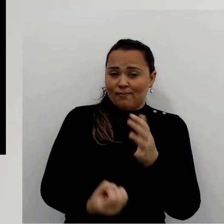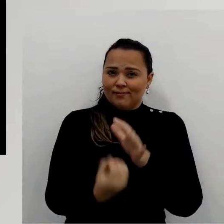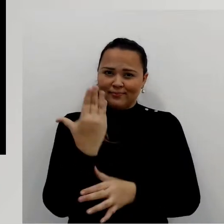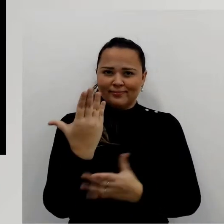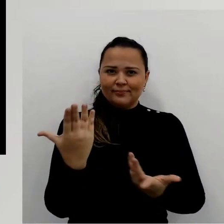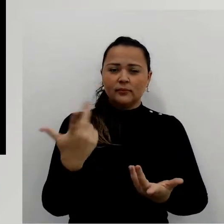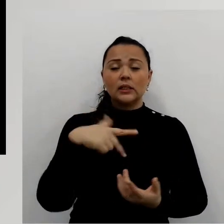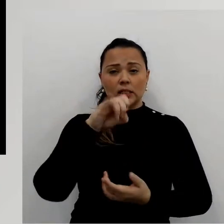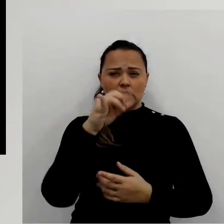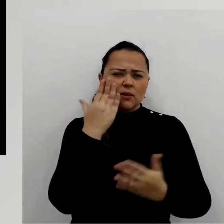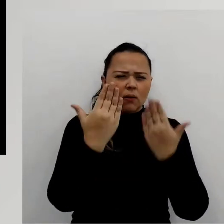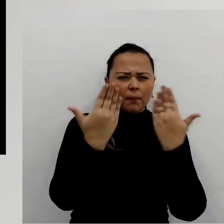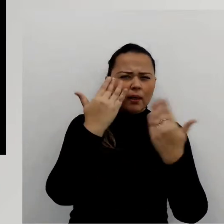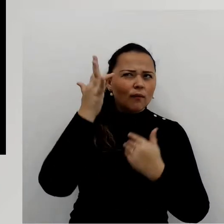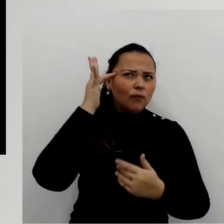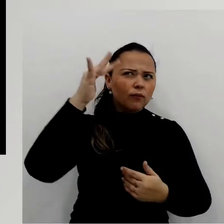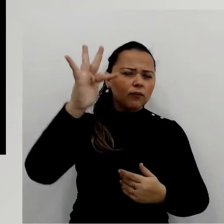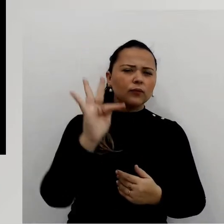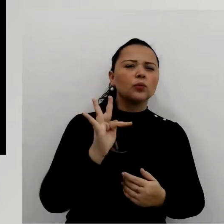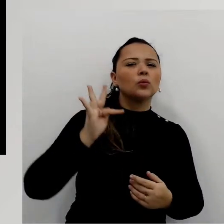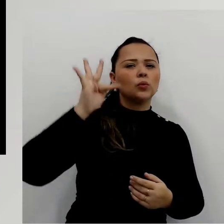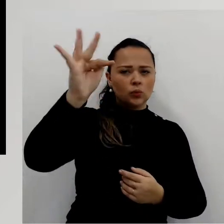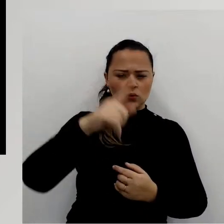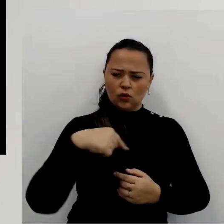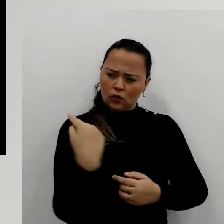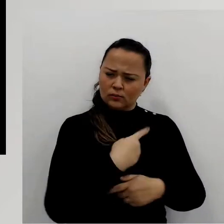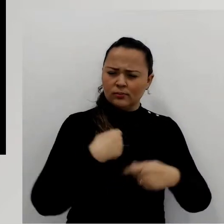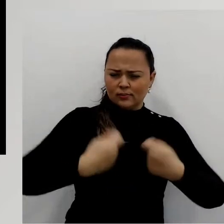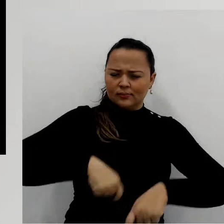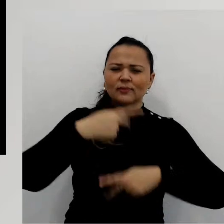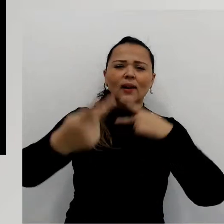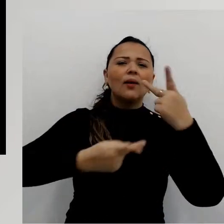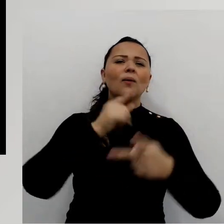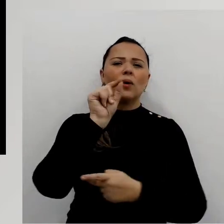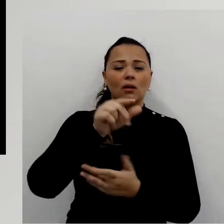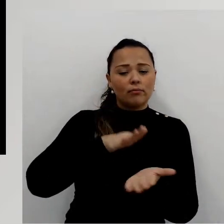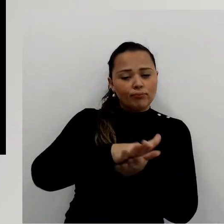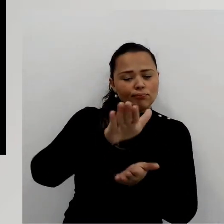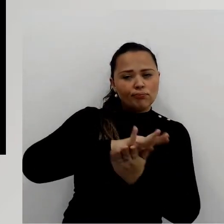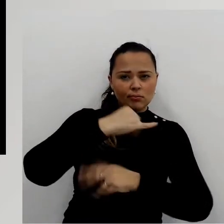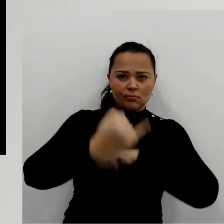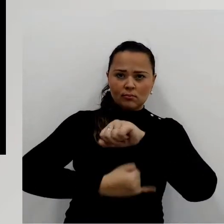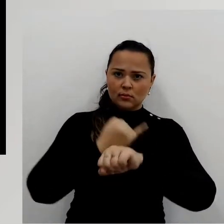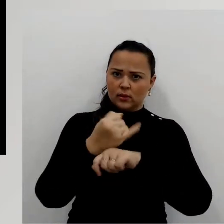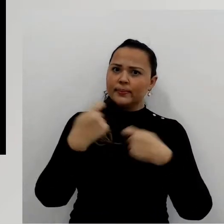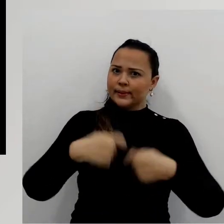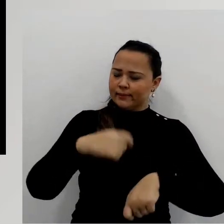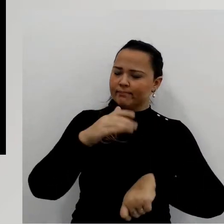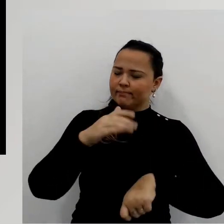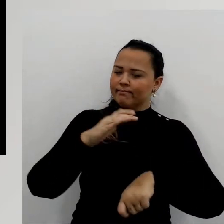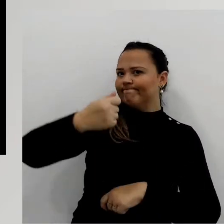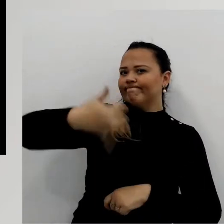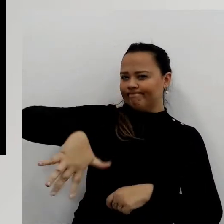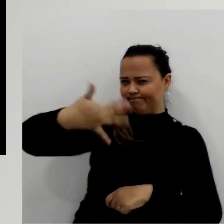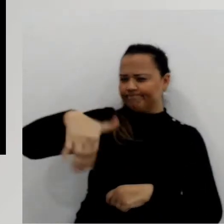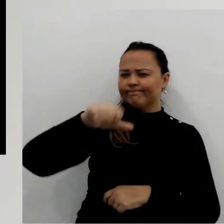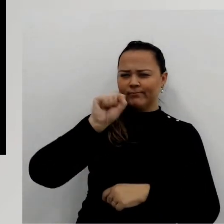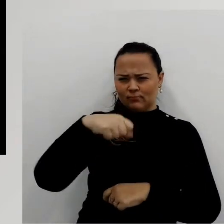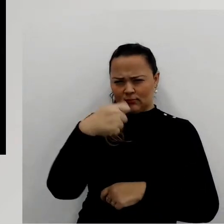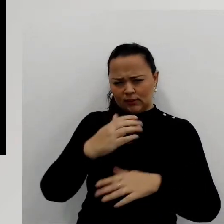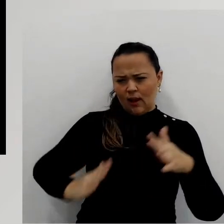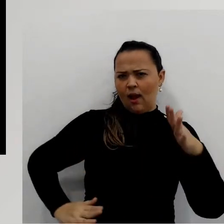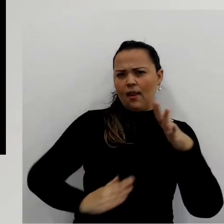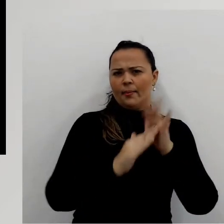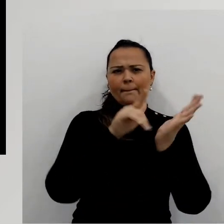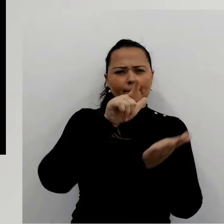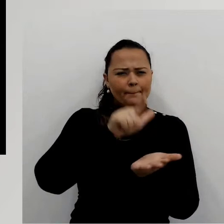have to say digital printing must become more expansive. It must print on things other than paper. Digital printing must print